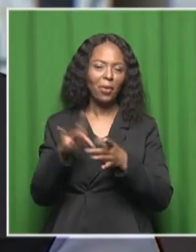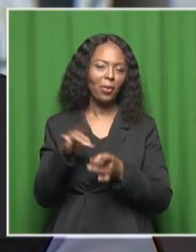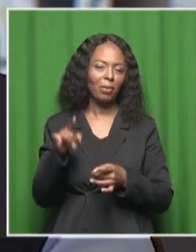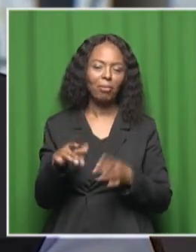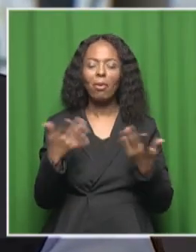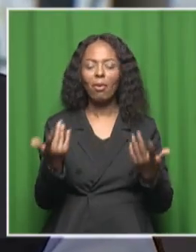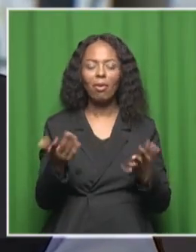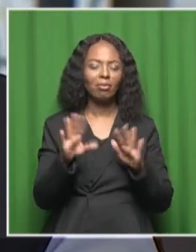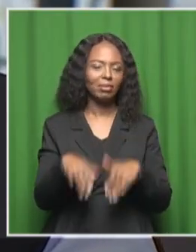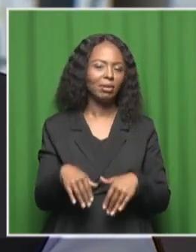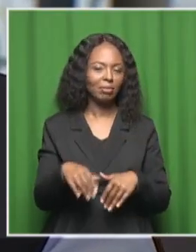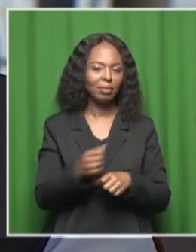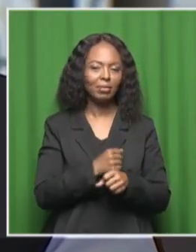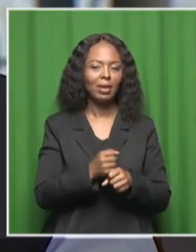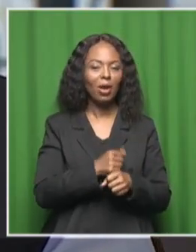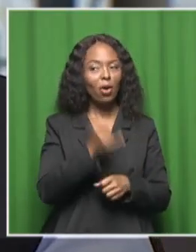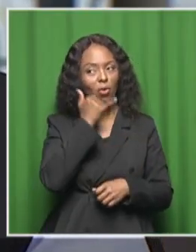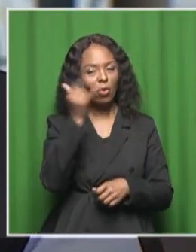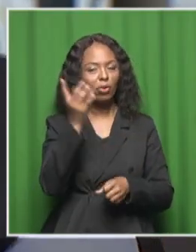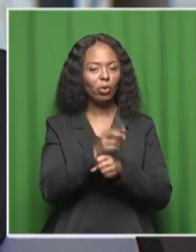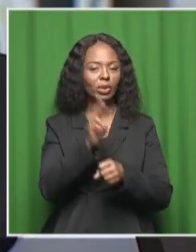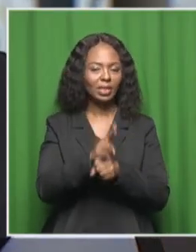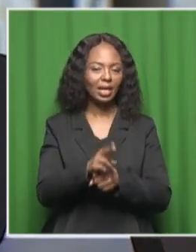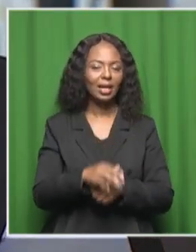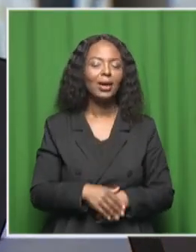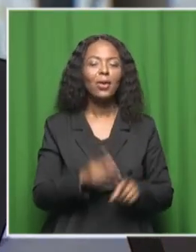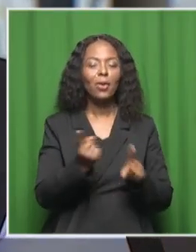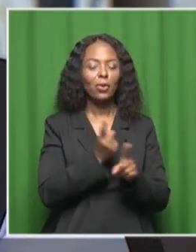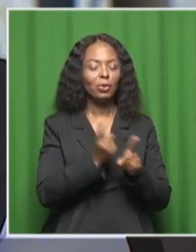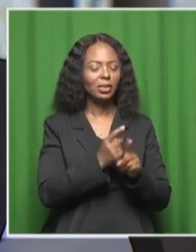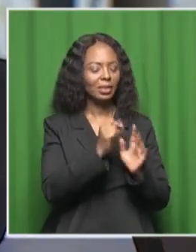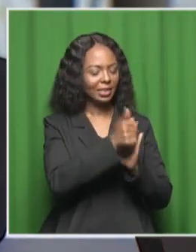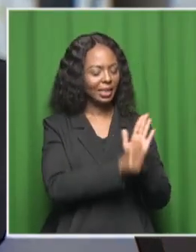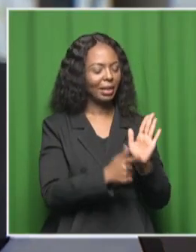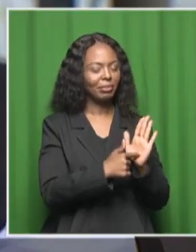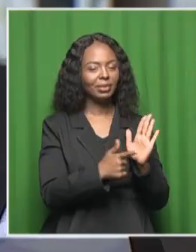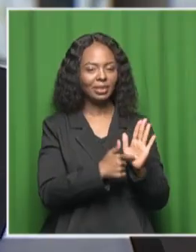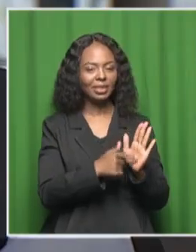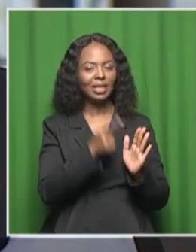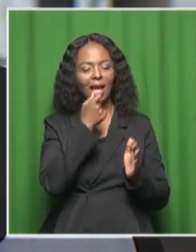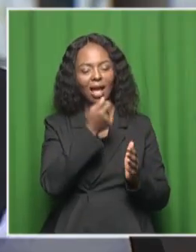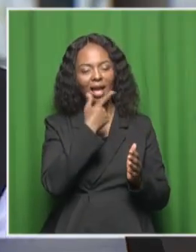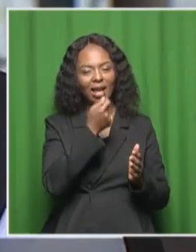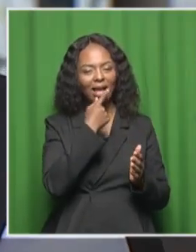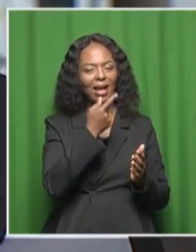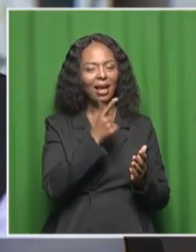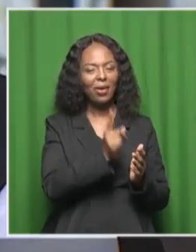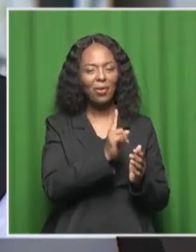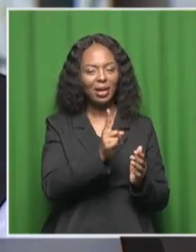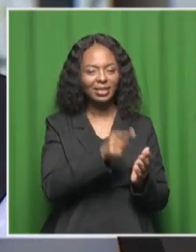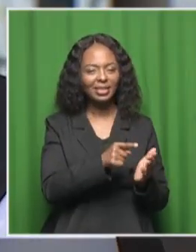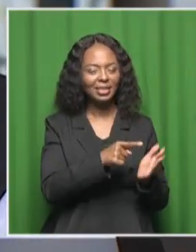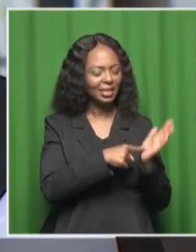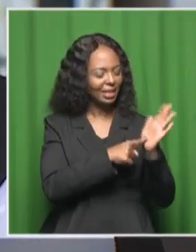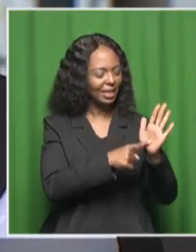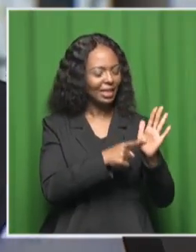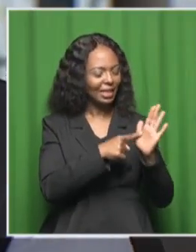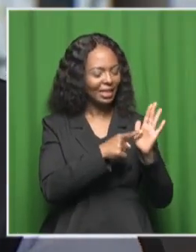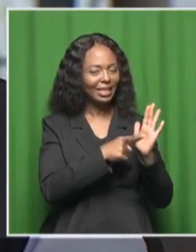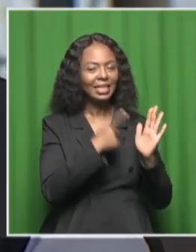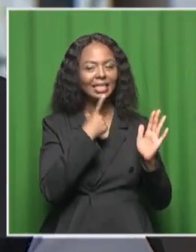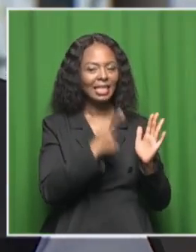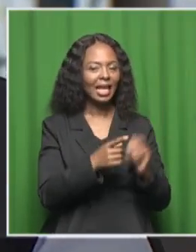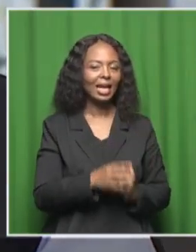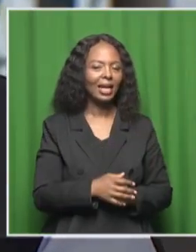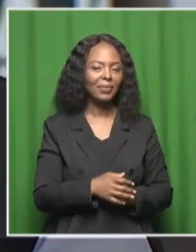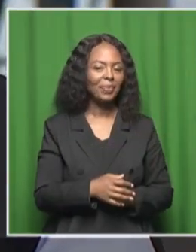says, "No, call your doctor. Copy of the script." So I got a copy of the script. And he says, "No, Pressure, the daughter, is going to